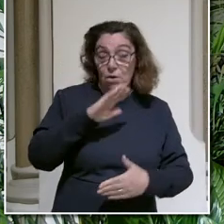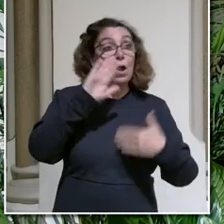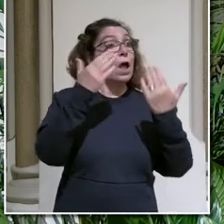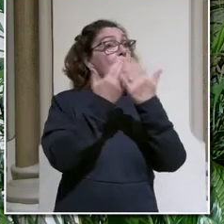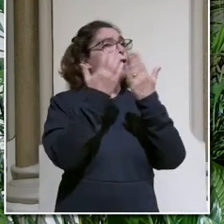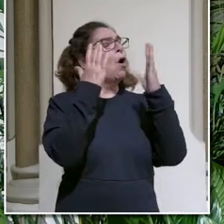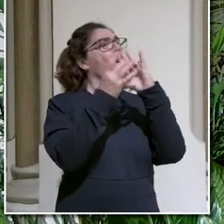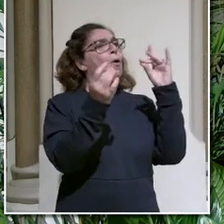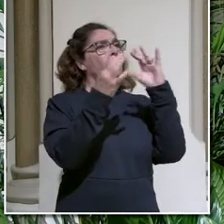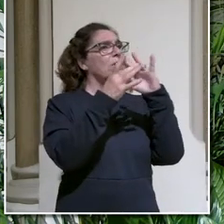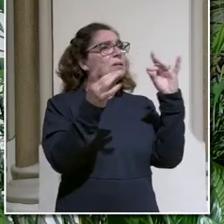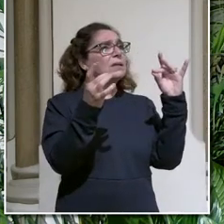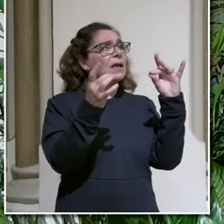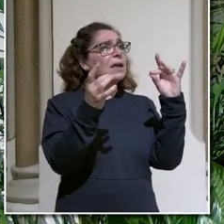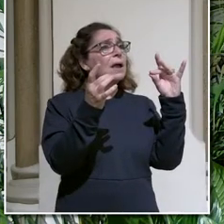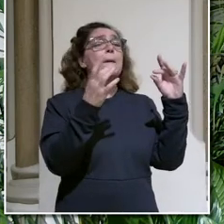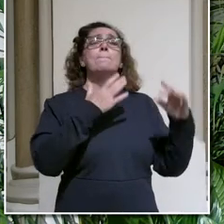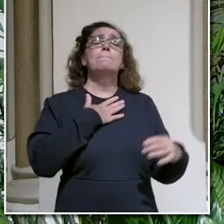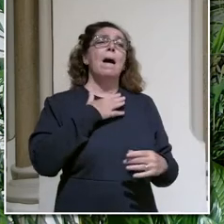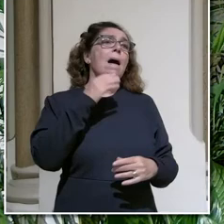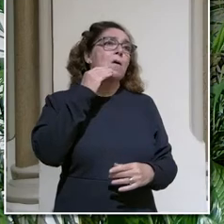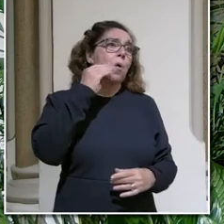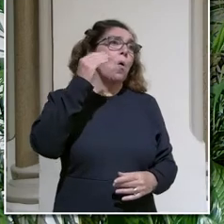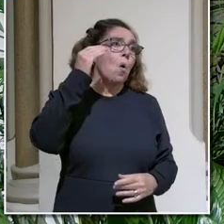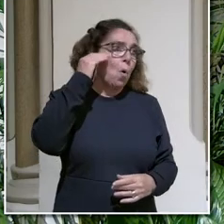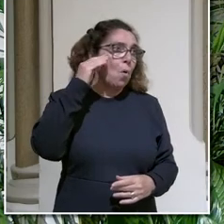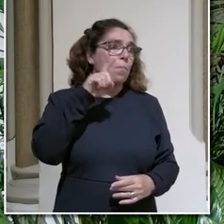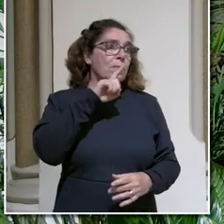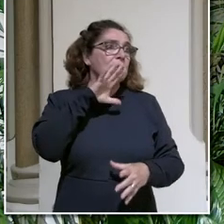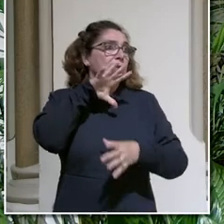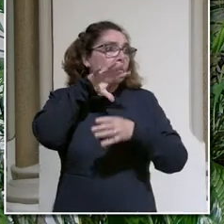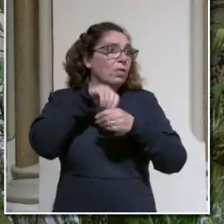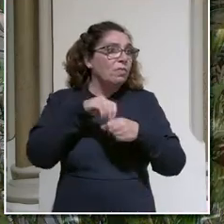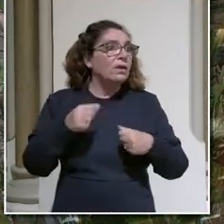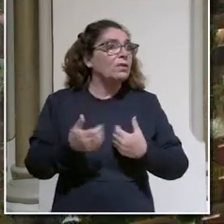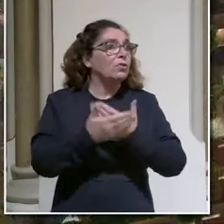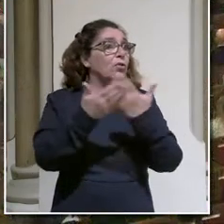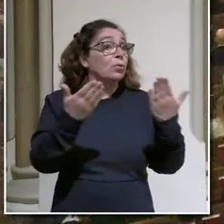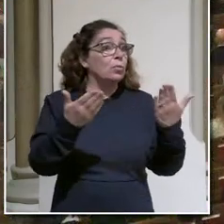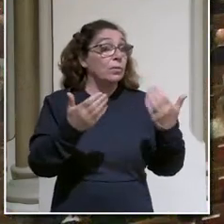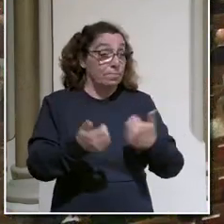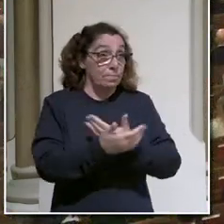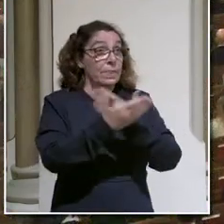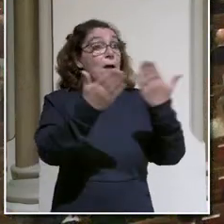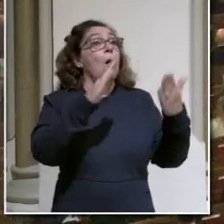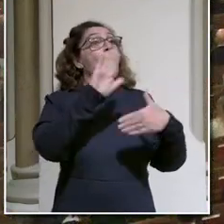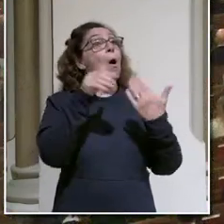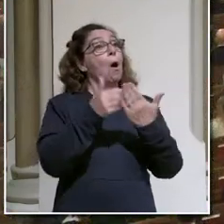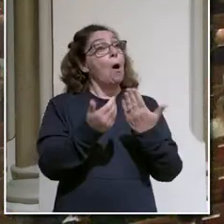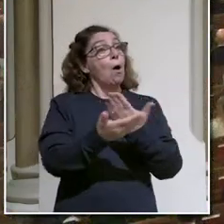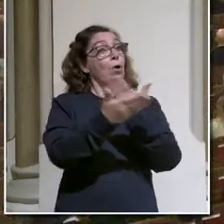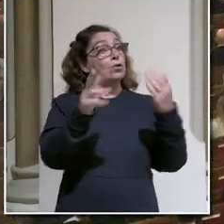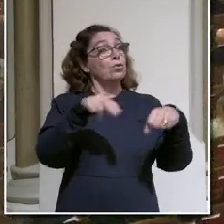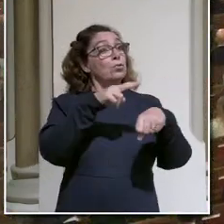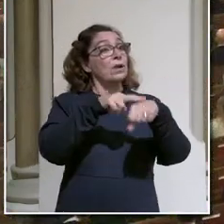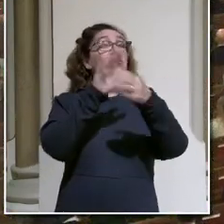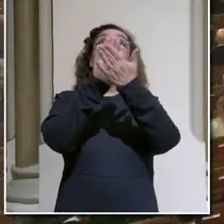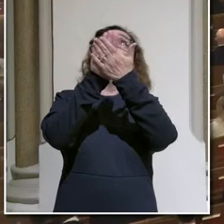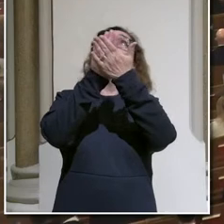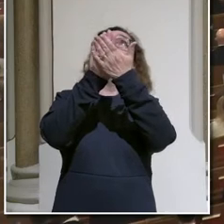festive dance, my home is within you. All you nations, praise the Lord.